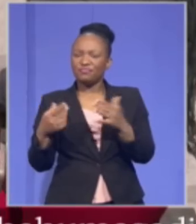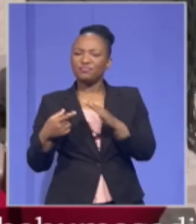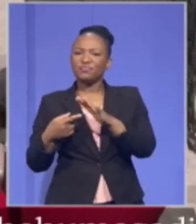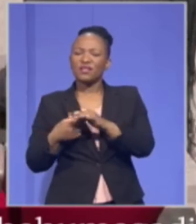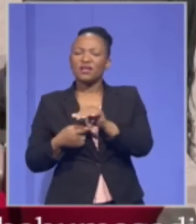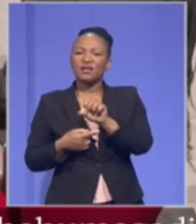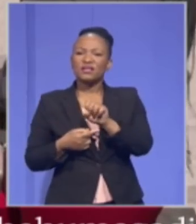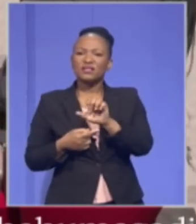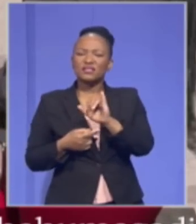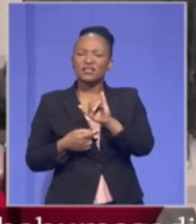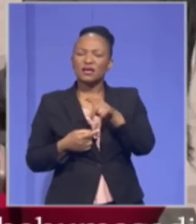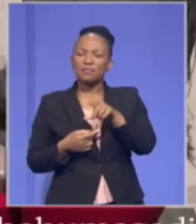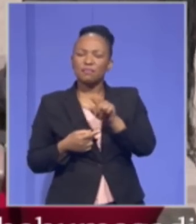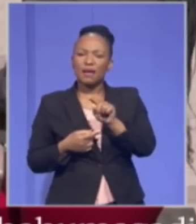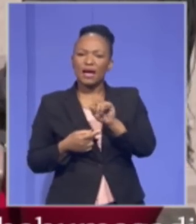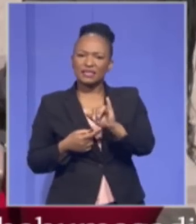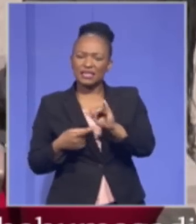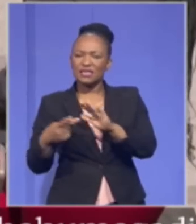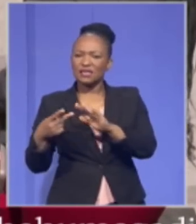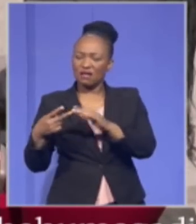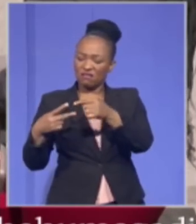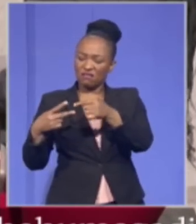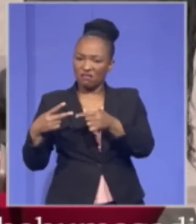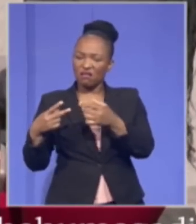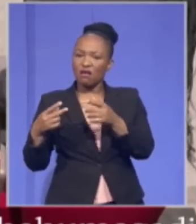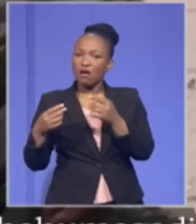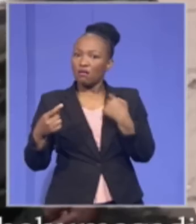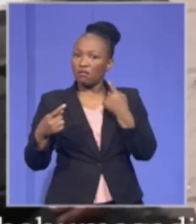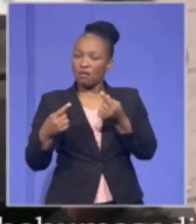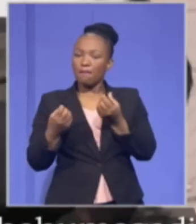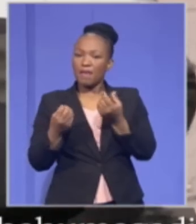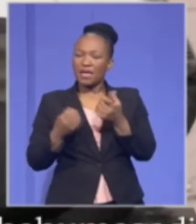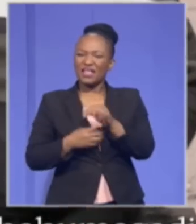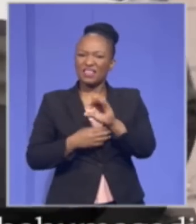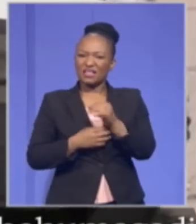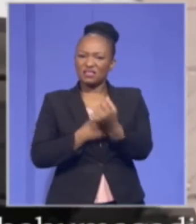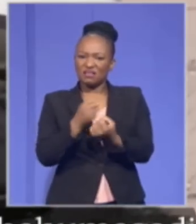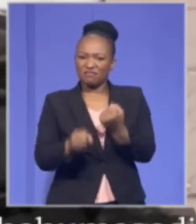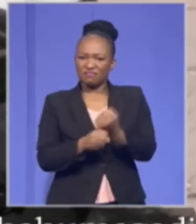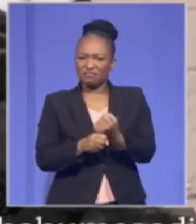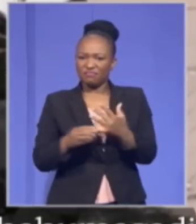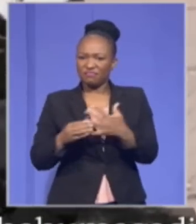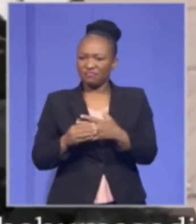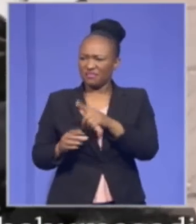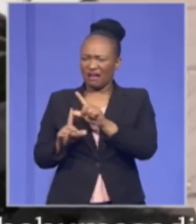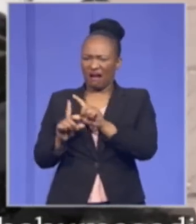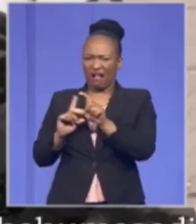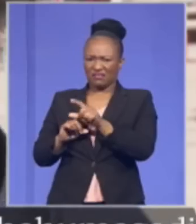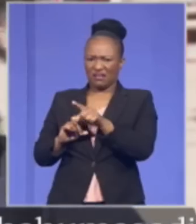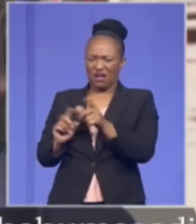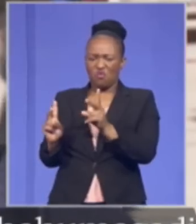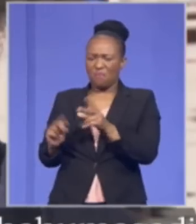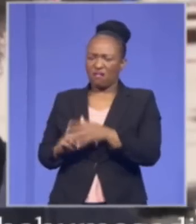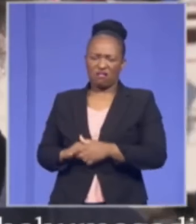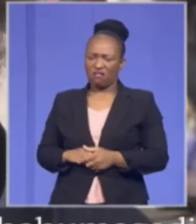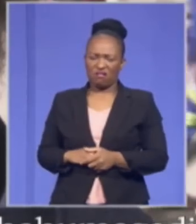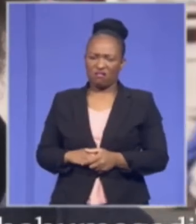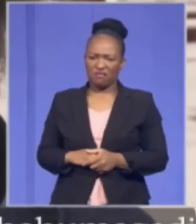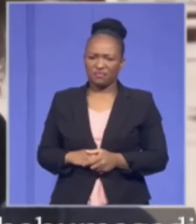Petros Mogale bao ba nago le mengwaga e 30 banyalane, seo ke selo seo se ganetšanago le setlwaedi. Ha ke